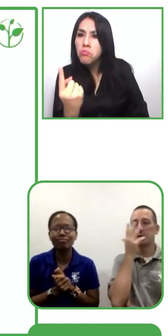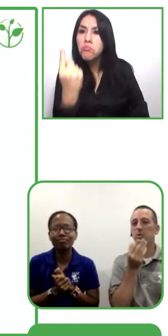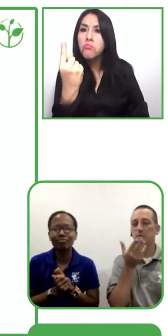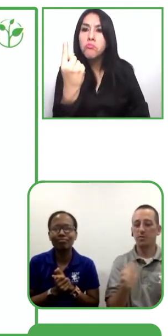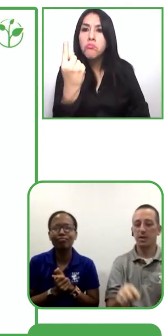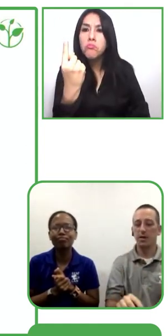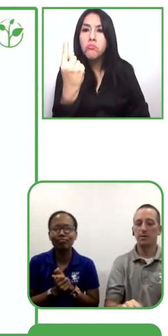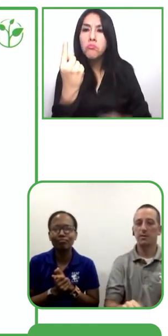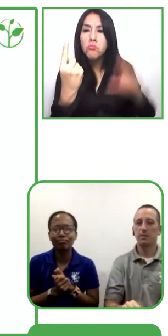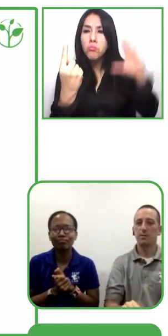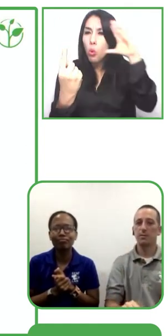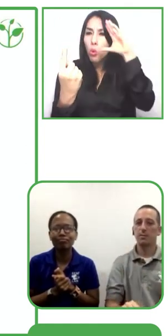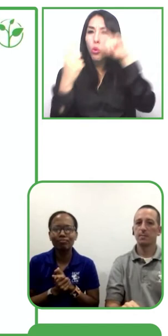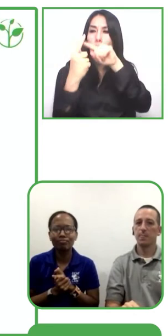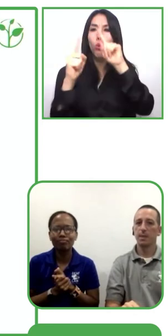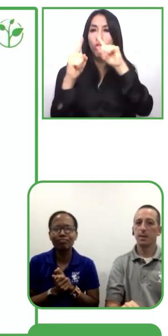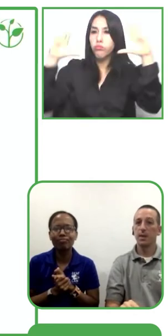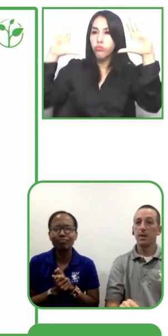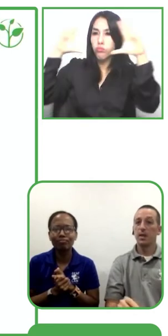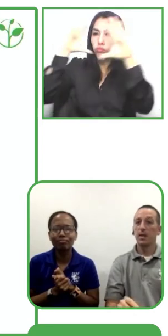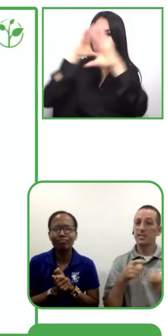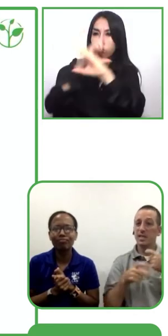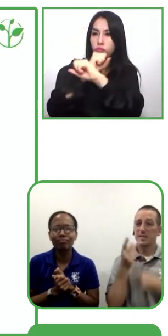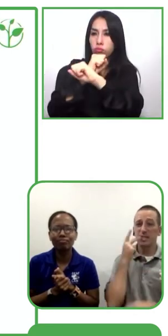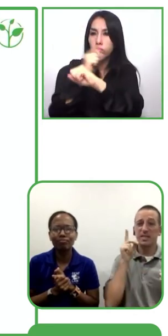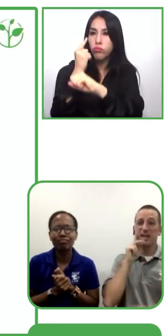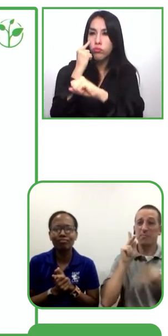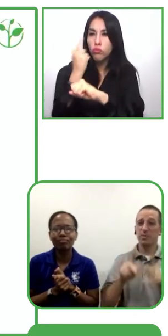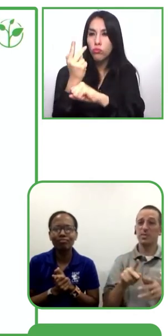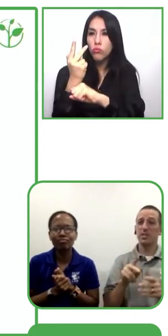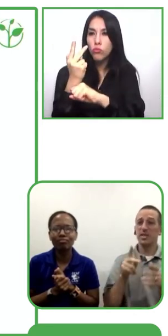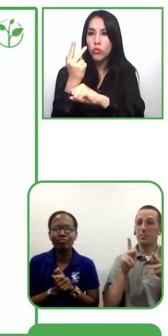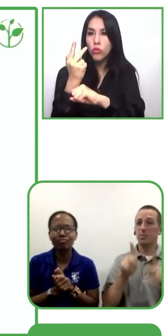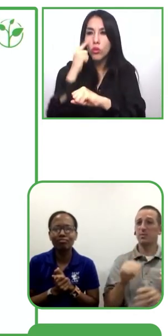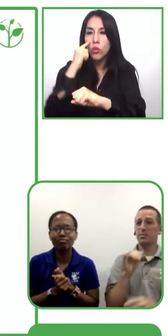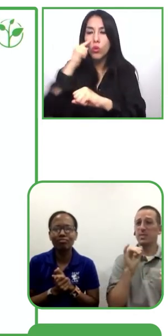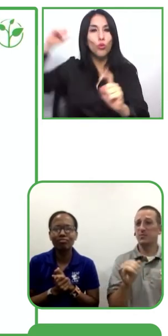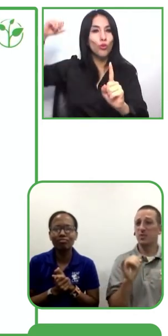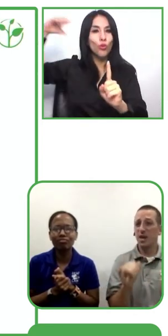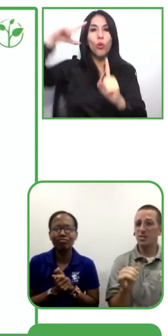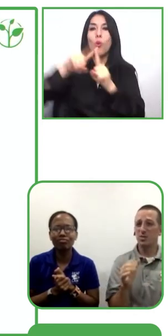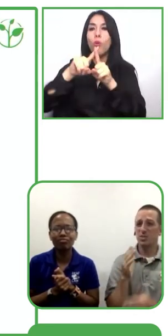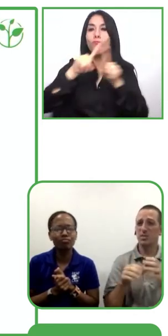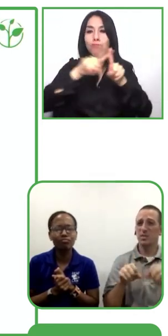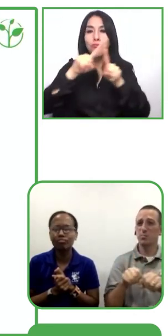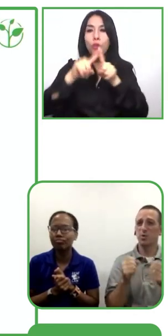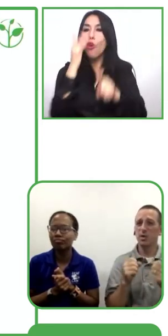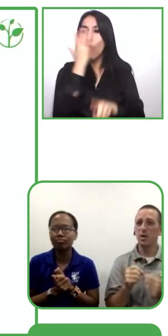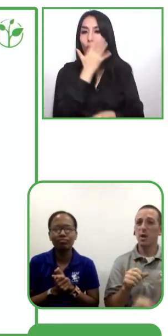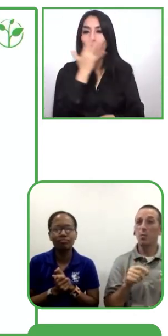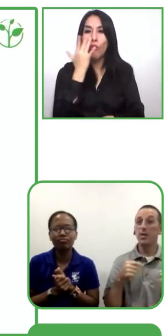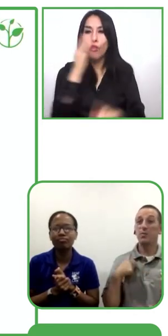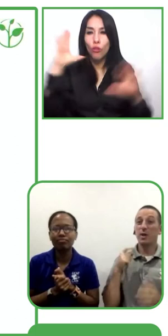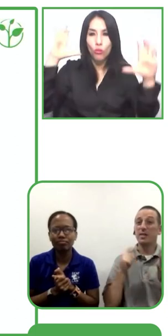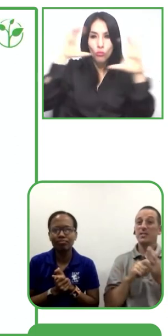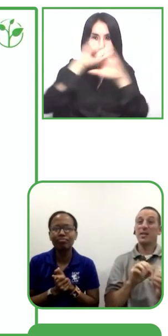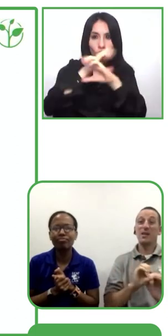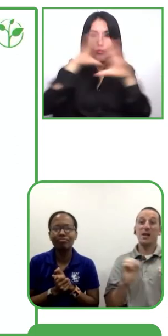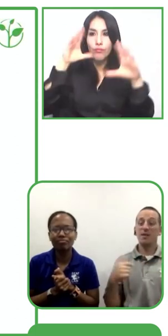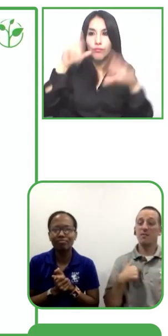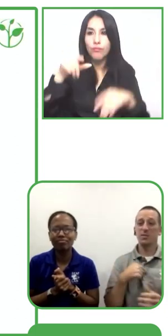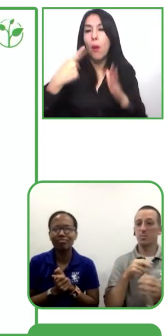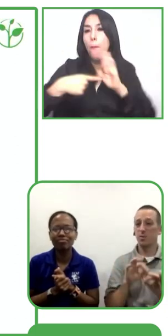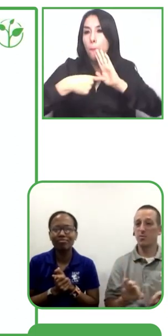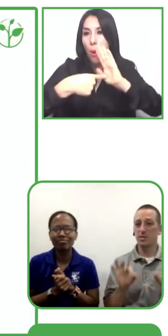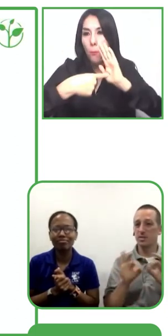Instead of seeing a deaf person as a piece of trash or something that's broken, we need to recognize that none of us are perfect, but we all have purpose.